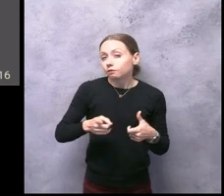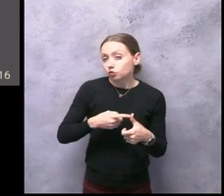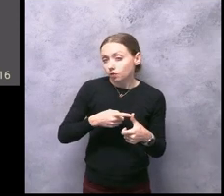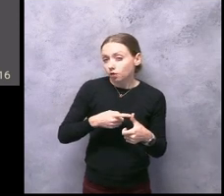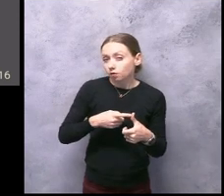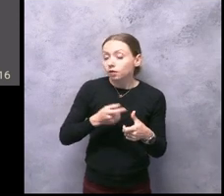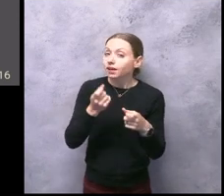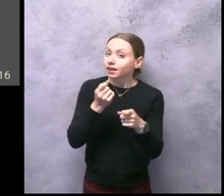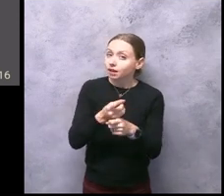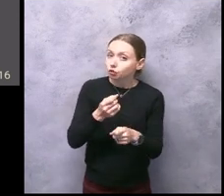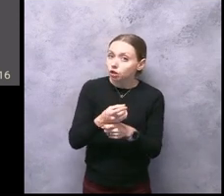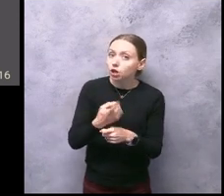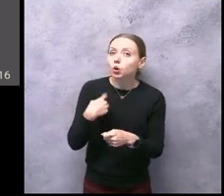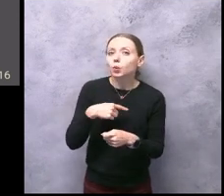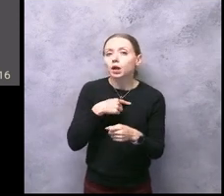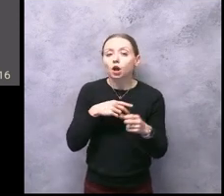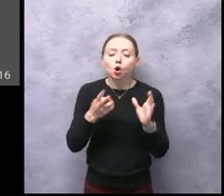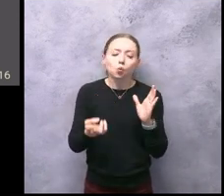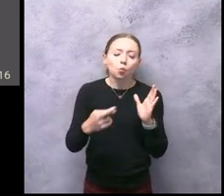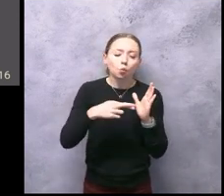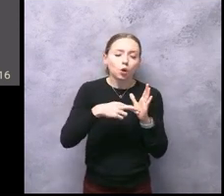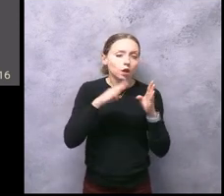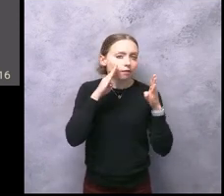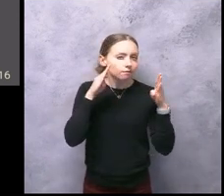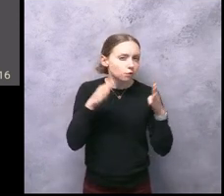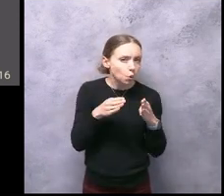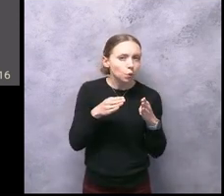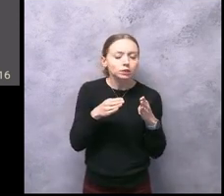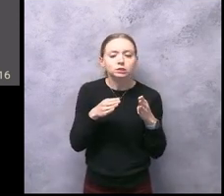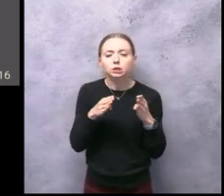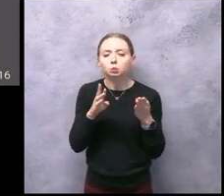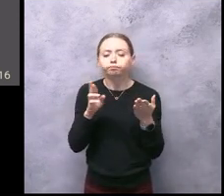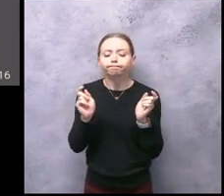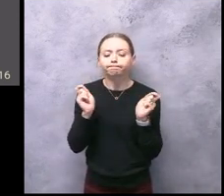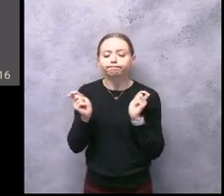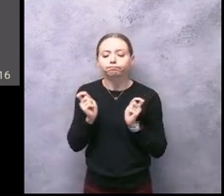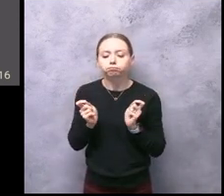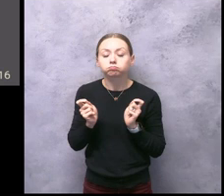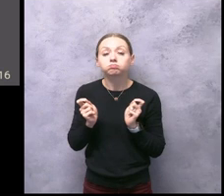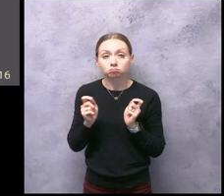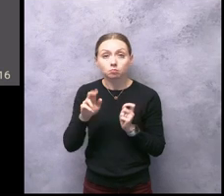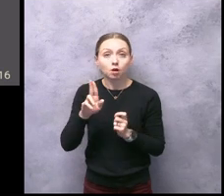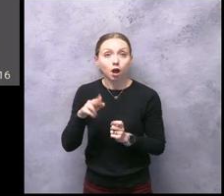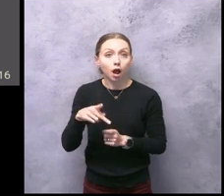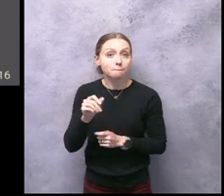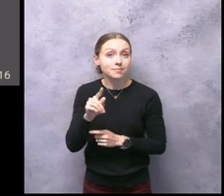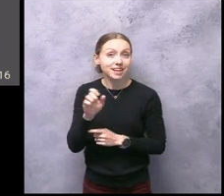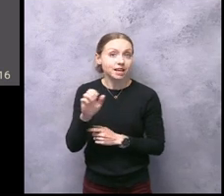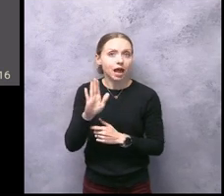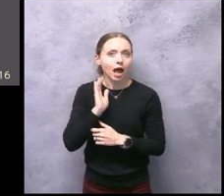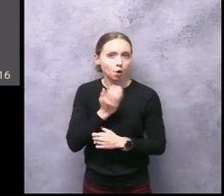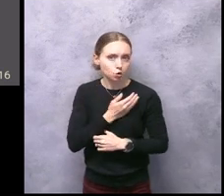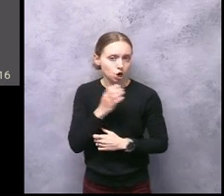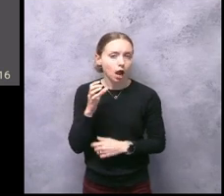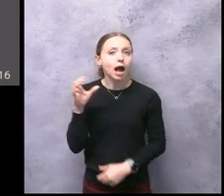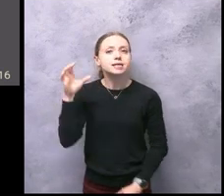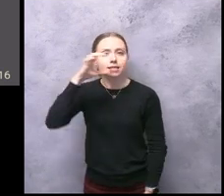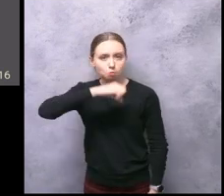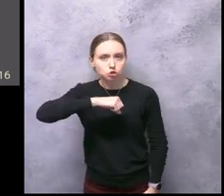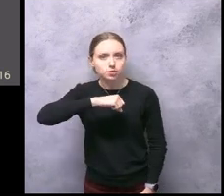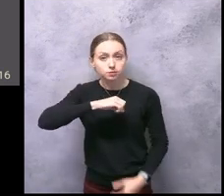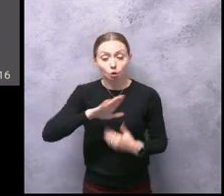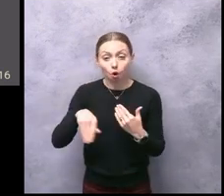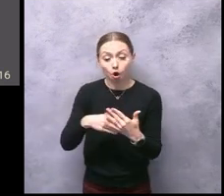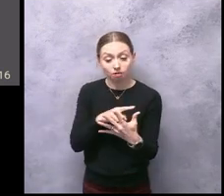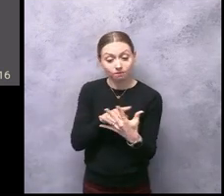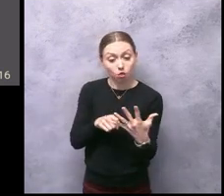we refocus, recalibrate, and update the assumptions. All of those factors that I mentioned have assumptions